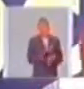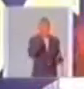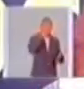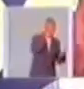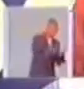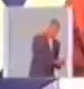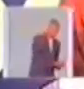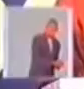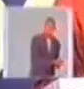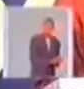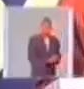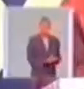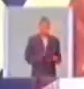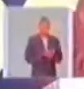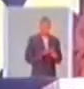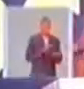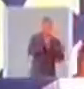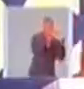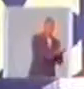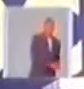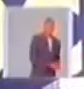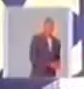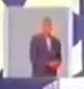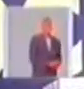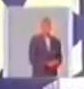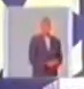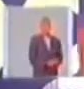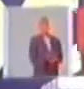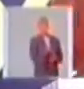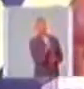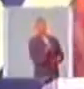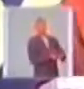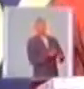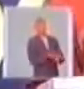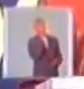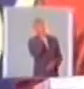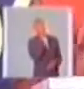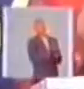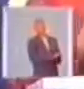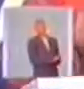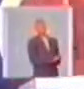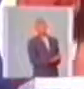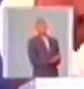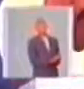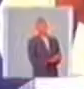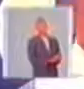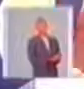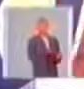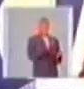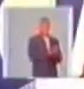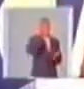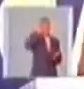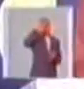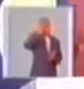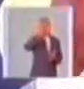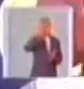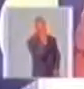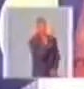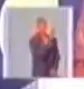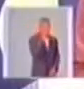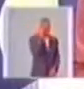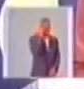No, o wari ye, no. Ne yiri no, anche, en wo wu ye. Sorry, papa no, e wu ye. Na,